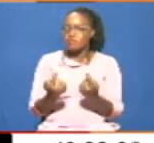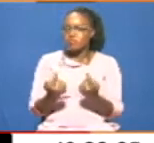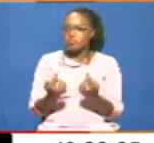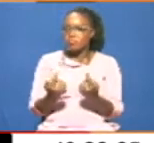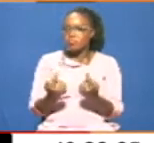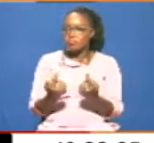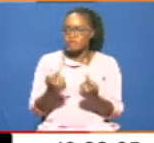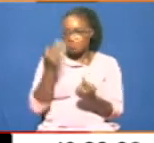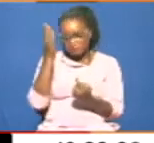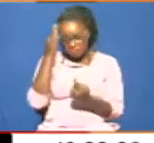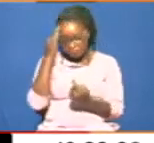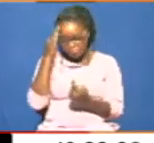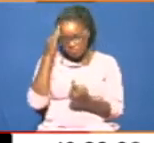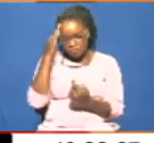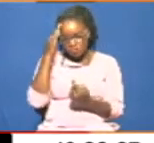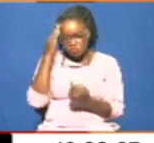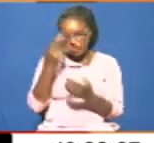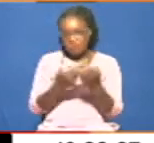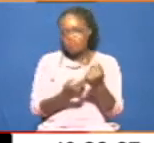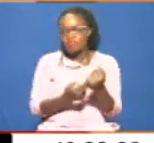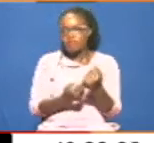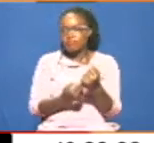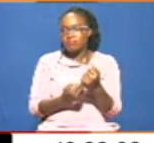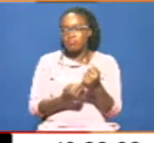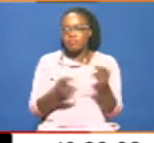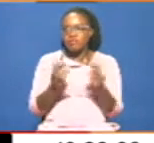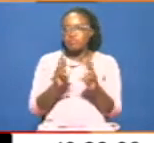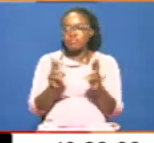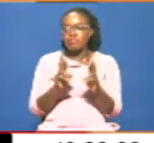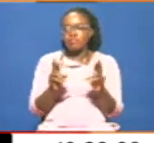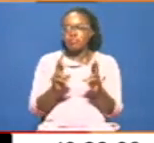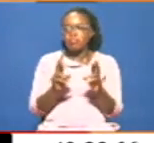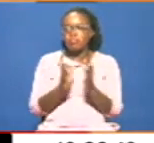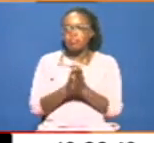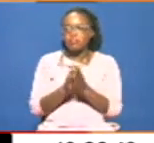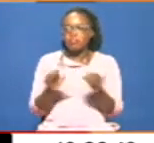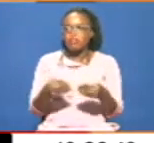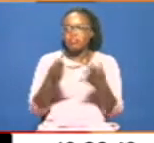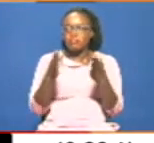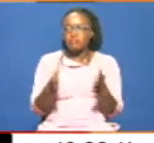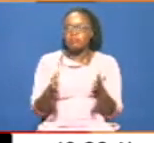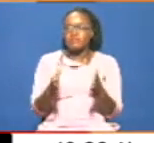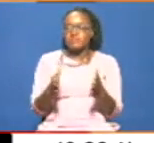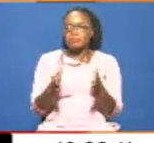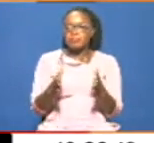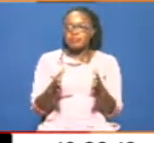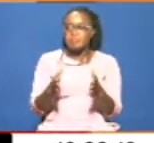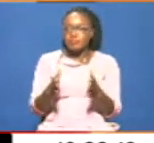we know that there is a partnership, ready partnership with a pellet producer or briquette producer,